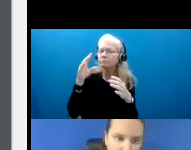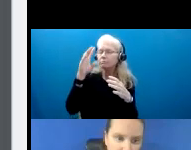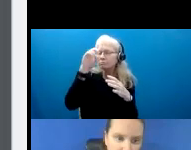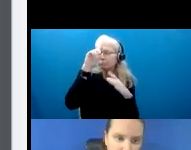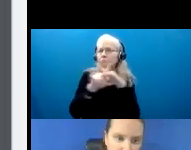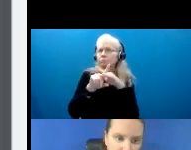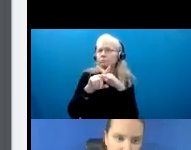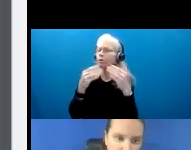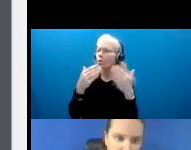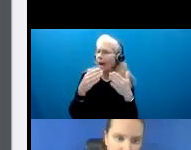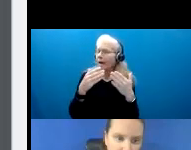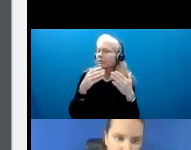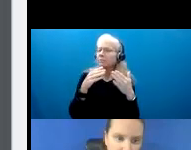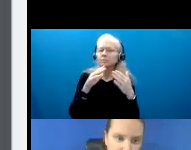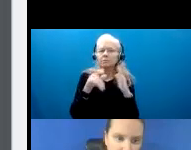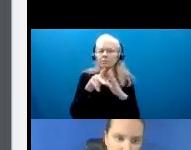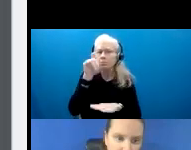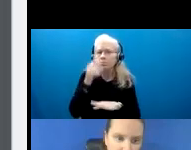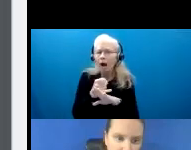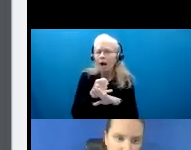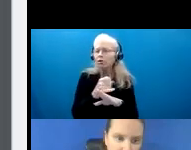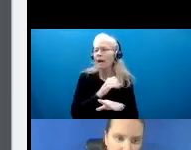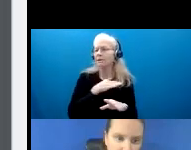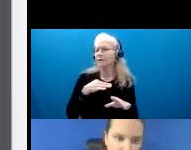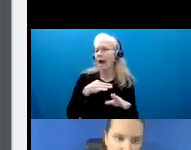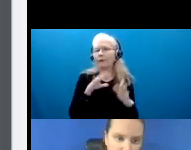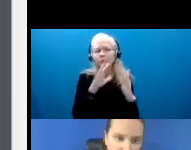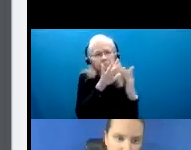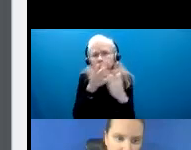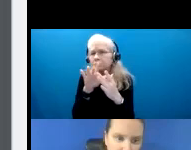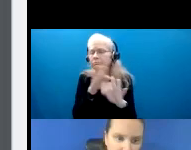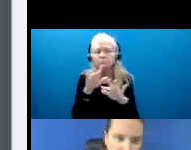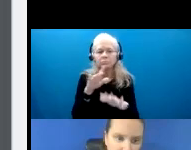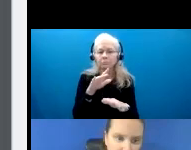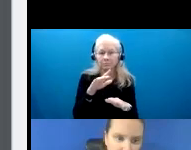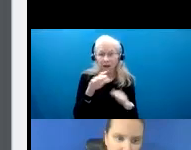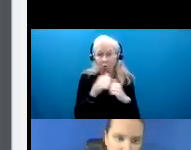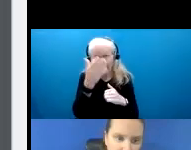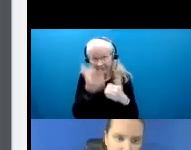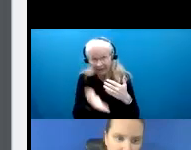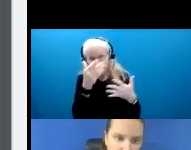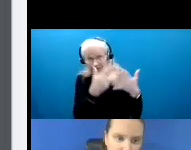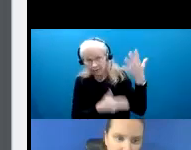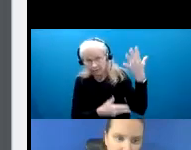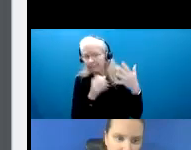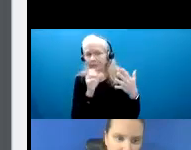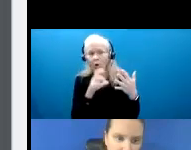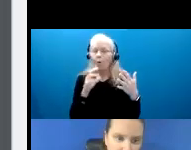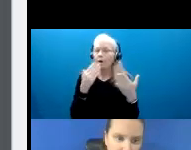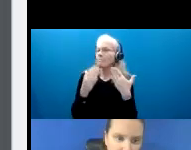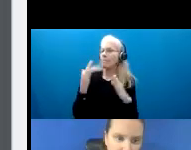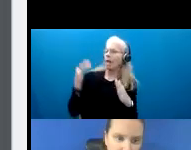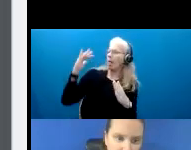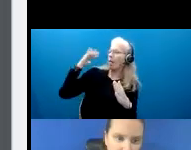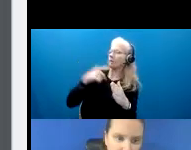these categories, but any of the past ones that we've already reviewed. And we're going to go back, and Jen, are you good at